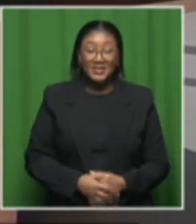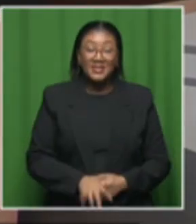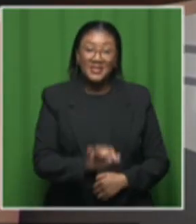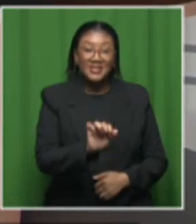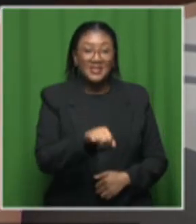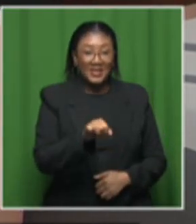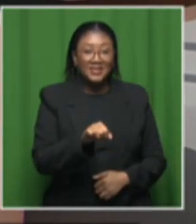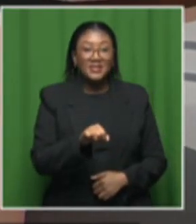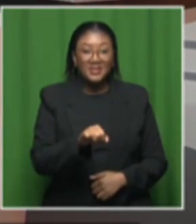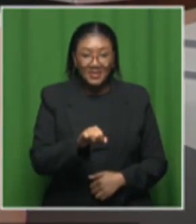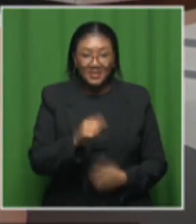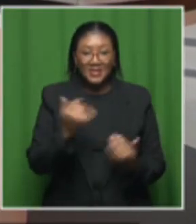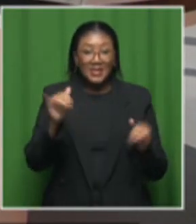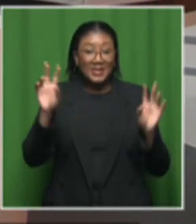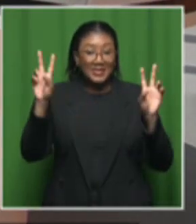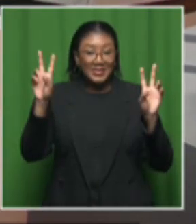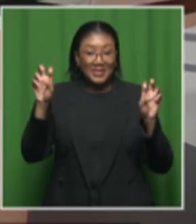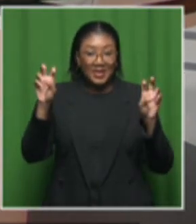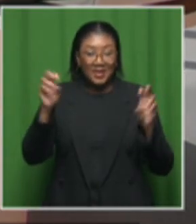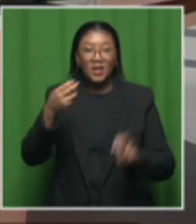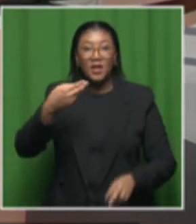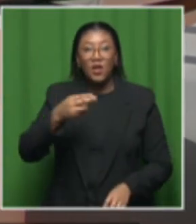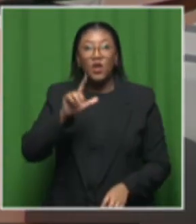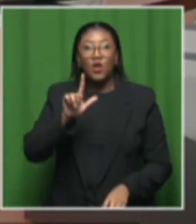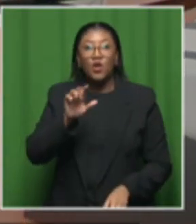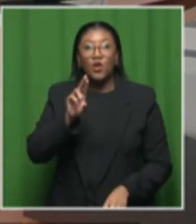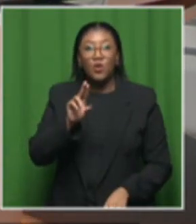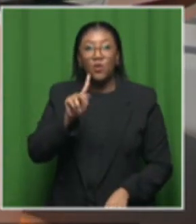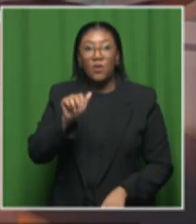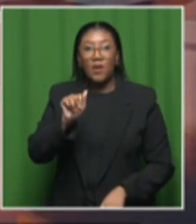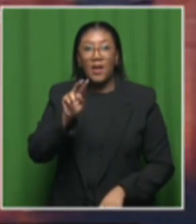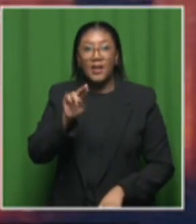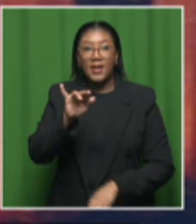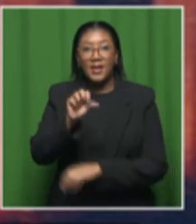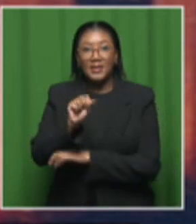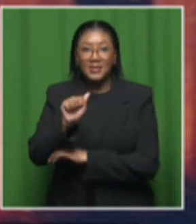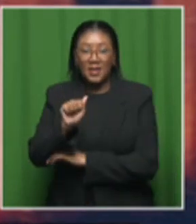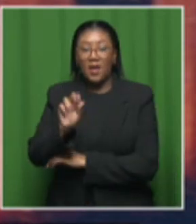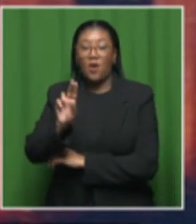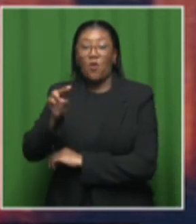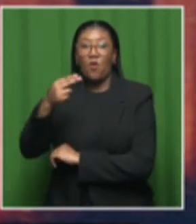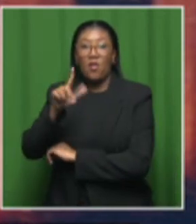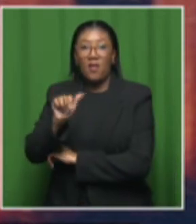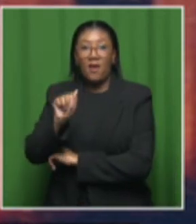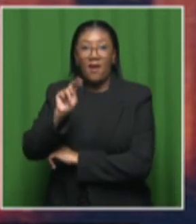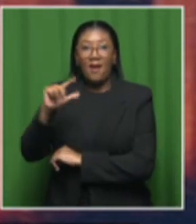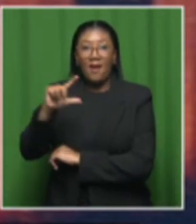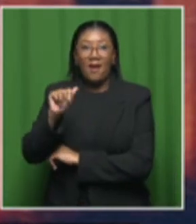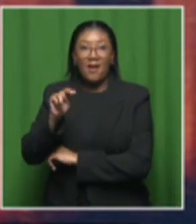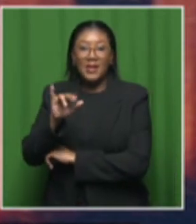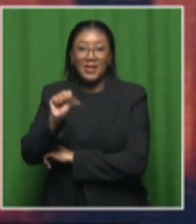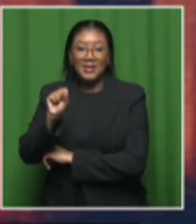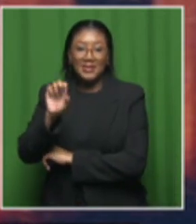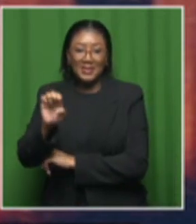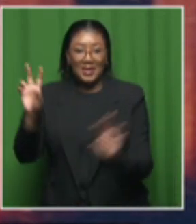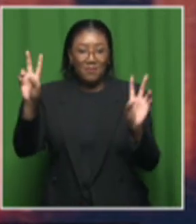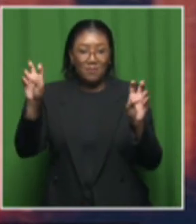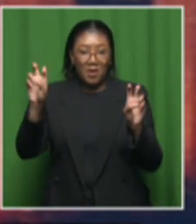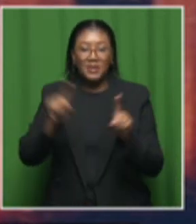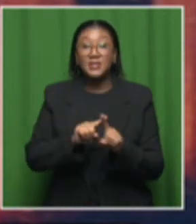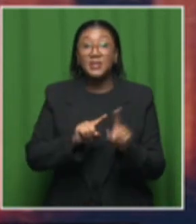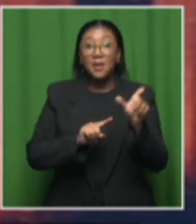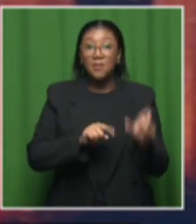to the audience, the title of the show is Hlukanisa, uHlanganise. Yes. And what I wanted to do here is convene a dialogue between Dr Esther